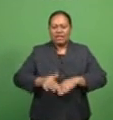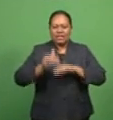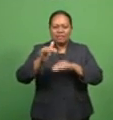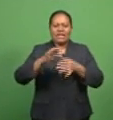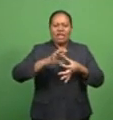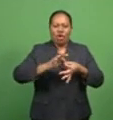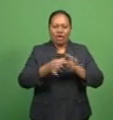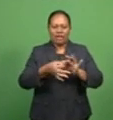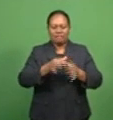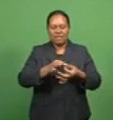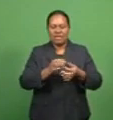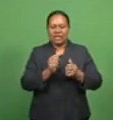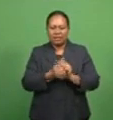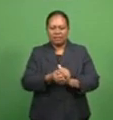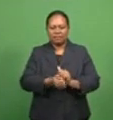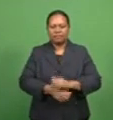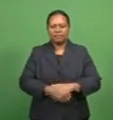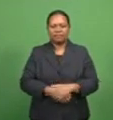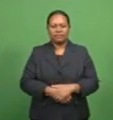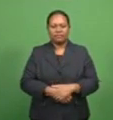Olympic event.